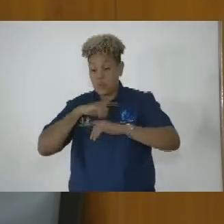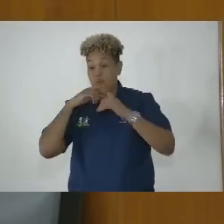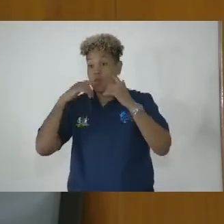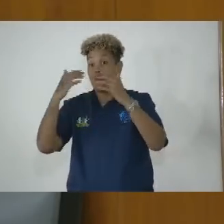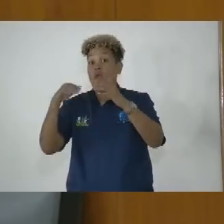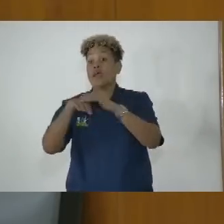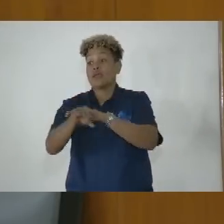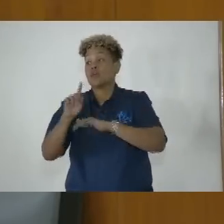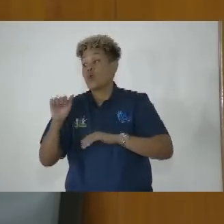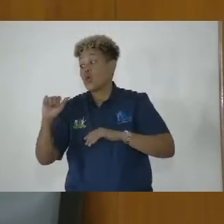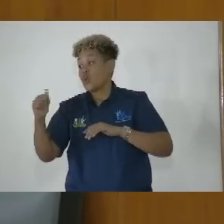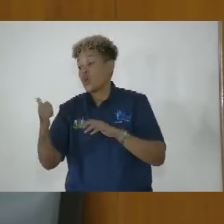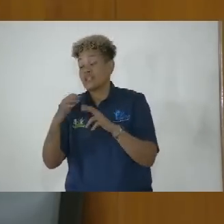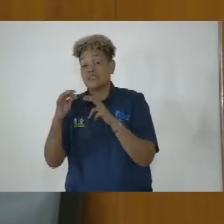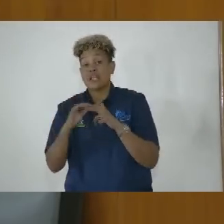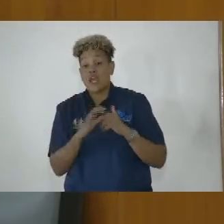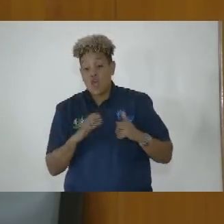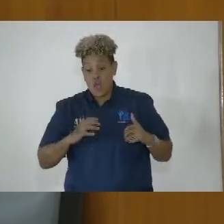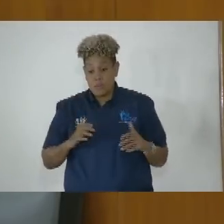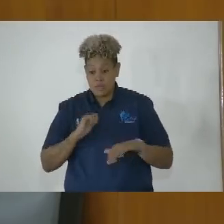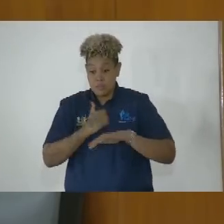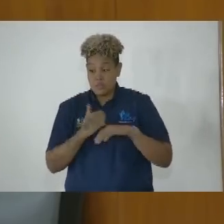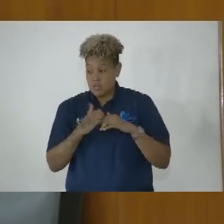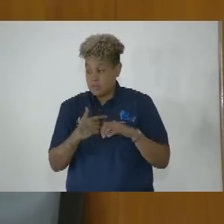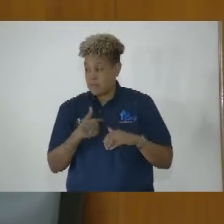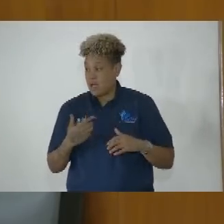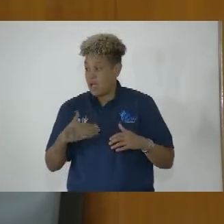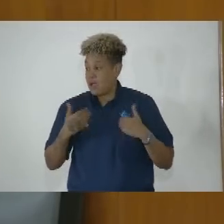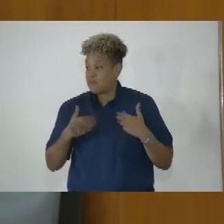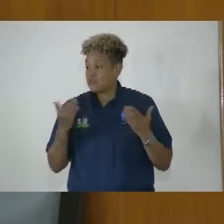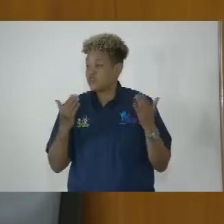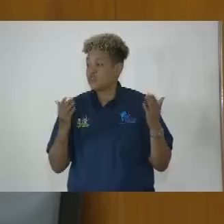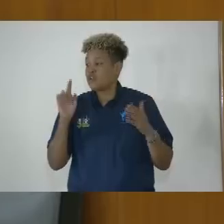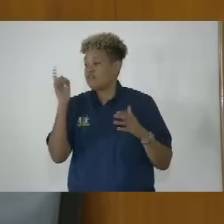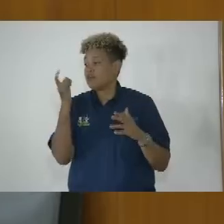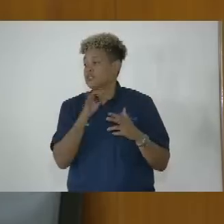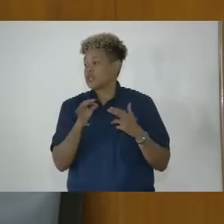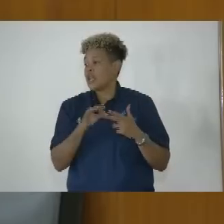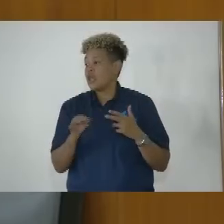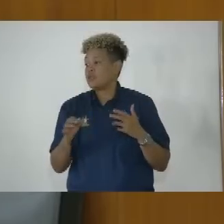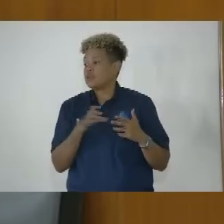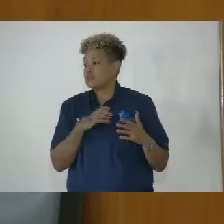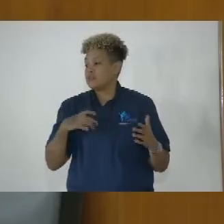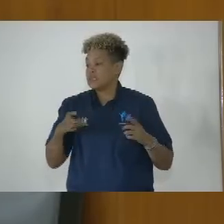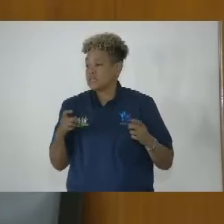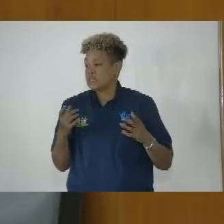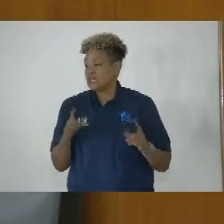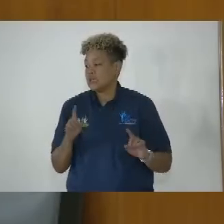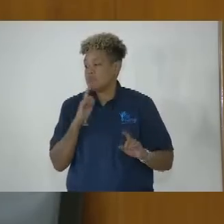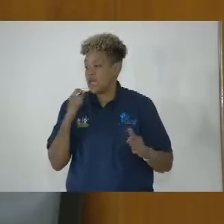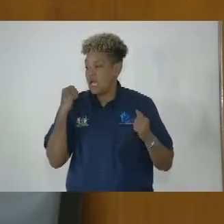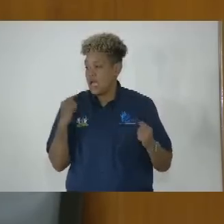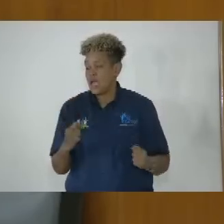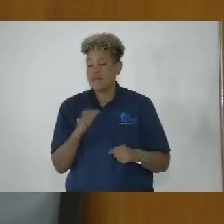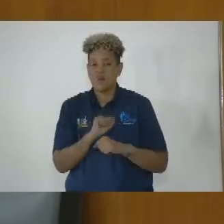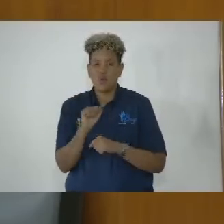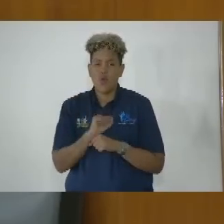into another joint select, and I'm grateful to have served on the first joint select, it was some very heavy